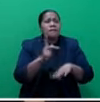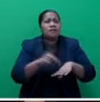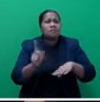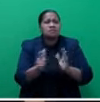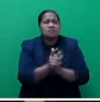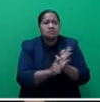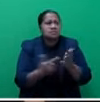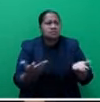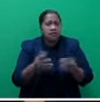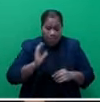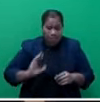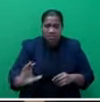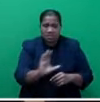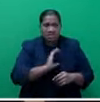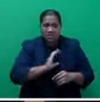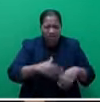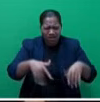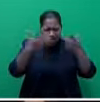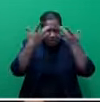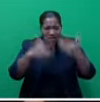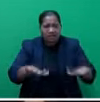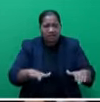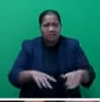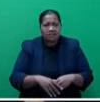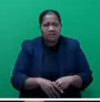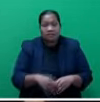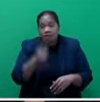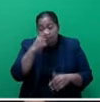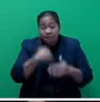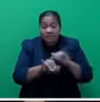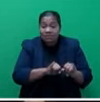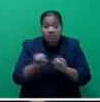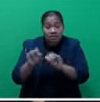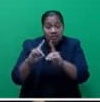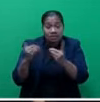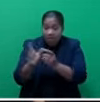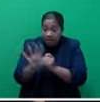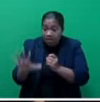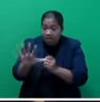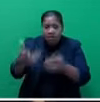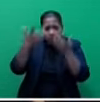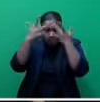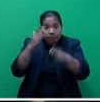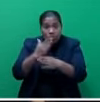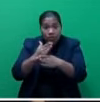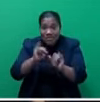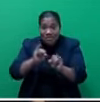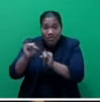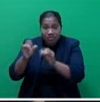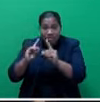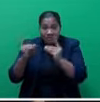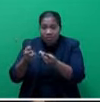what the citizenship. People who are actually in the immigration department have no idea. They can't give